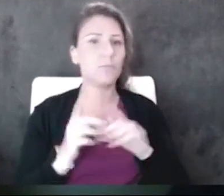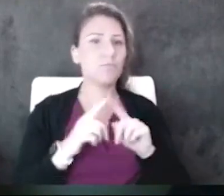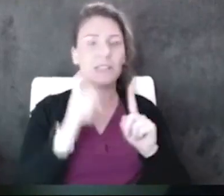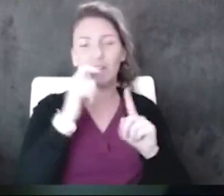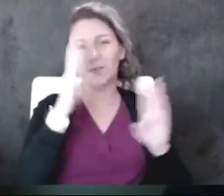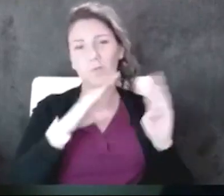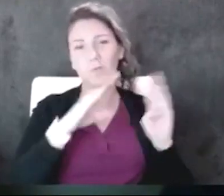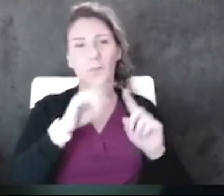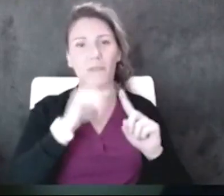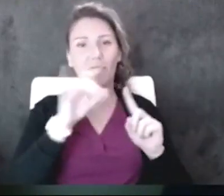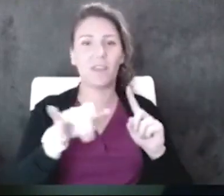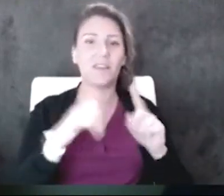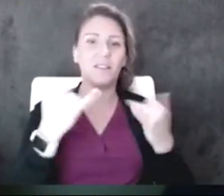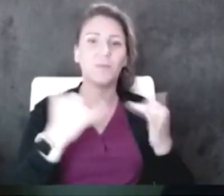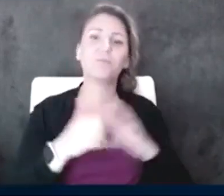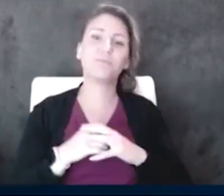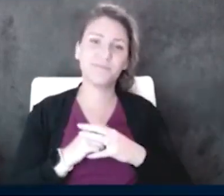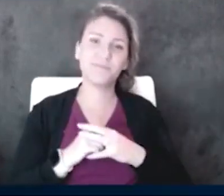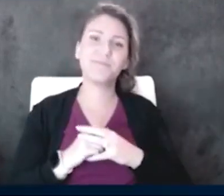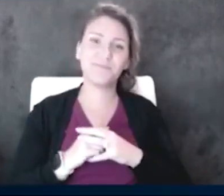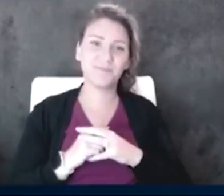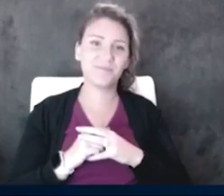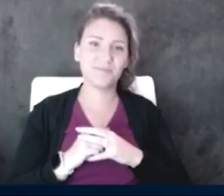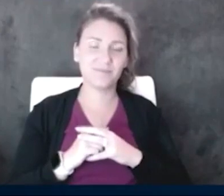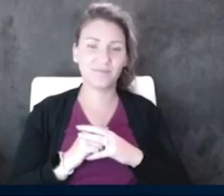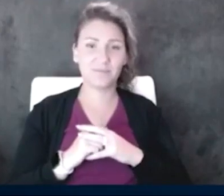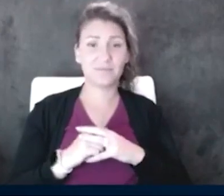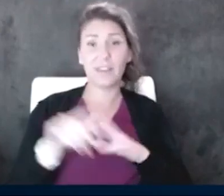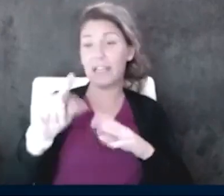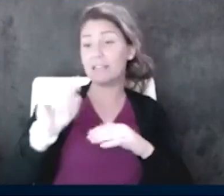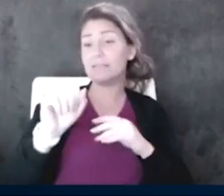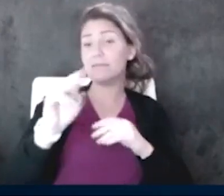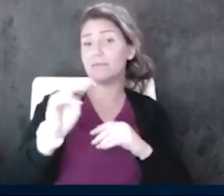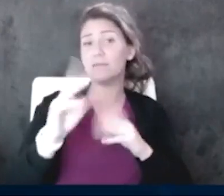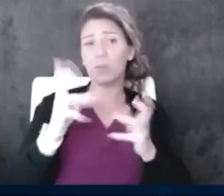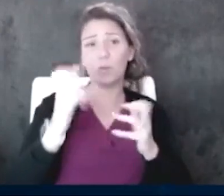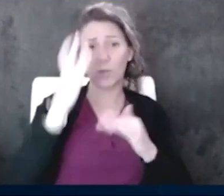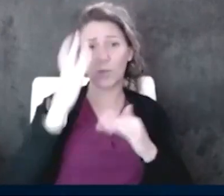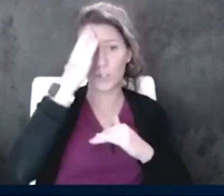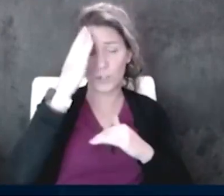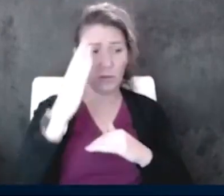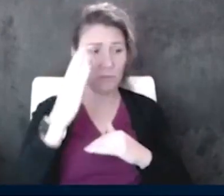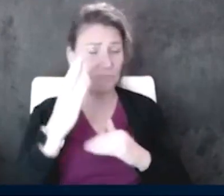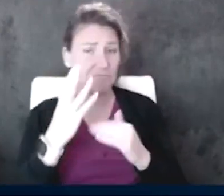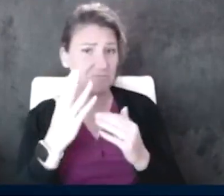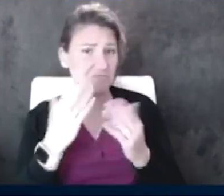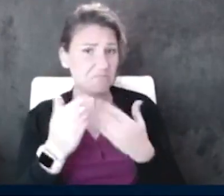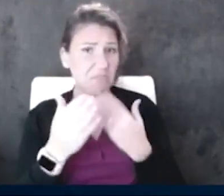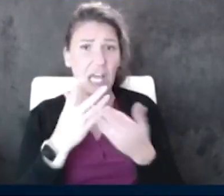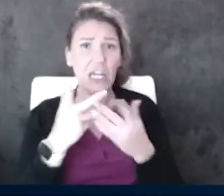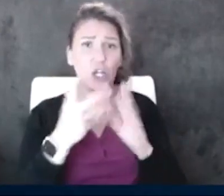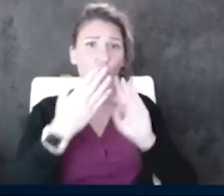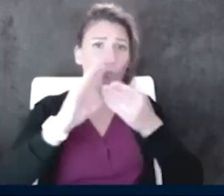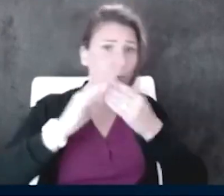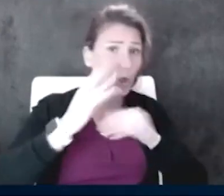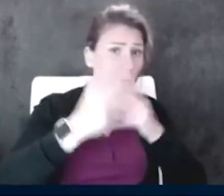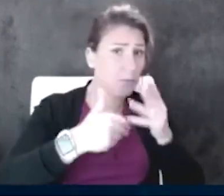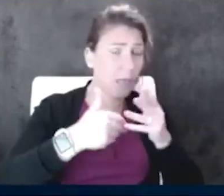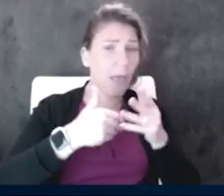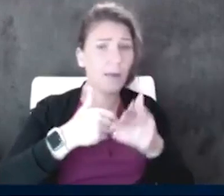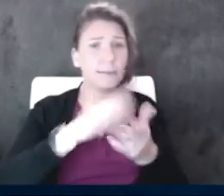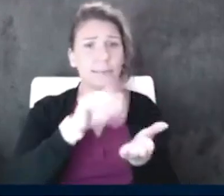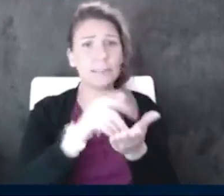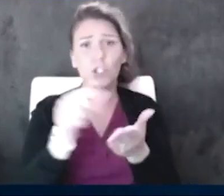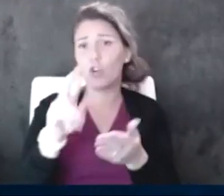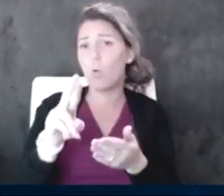one right now as far as I'm aware. All right, Tam wants to know, does it matter if you donate to Community Blood Center versus the Red Cross regarding